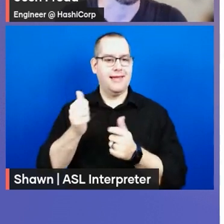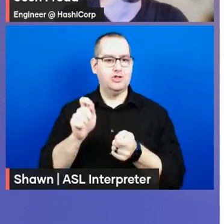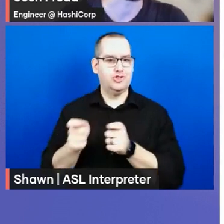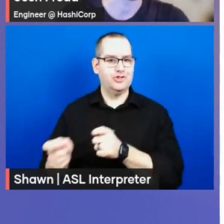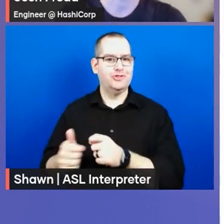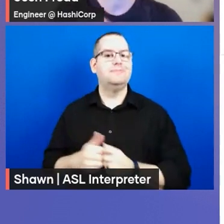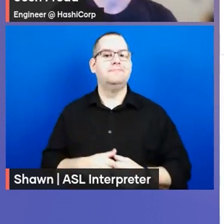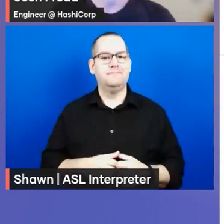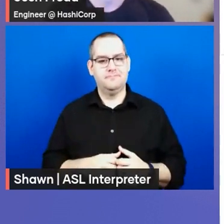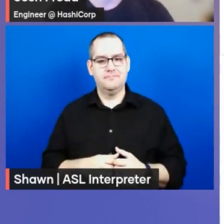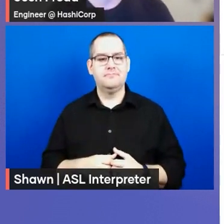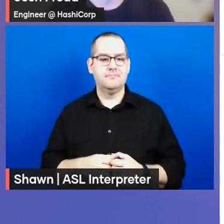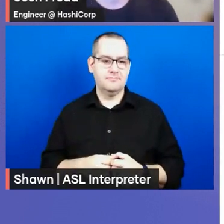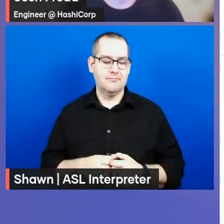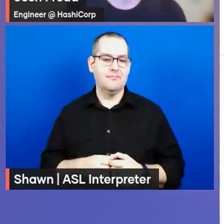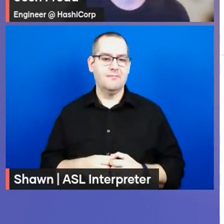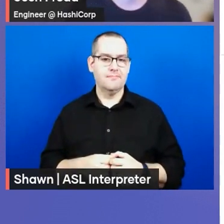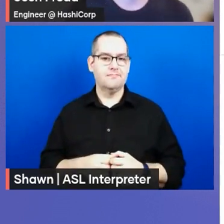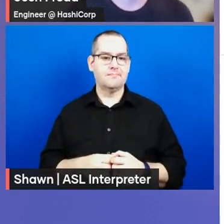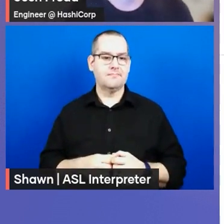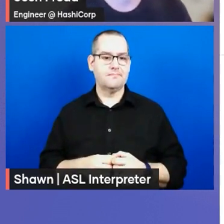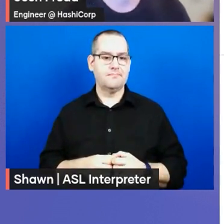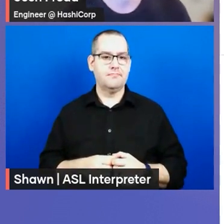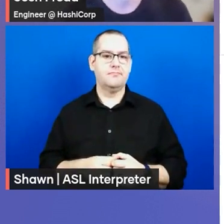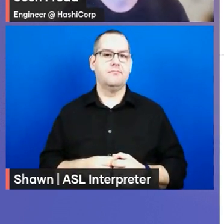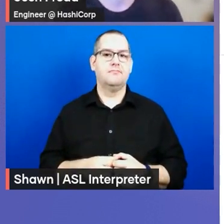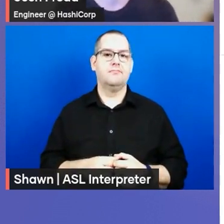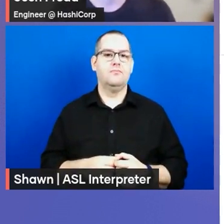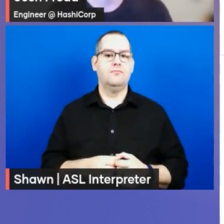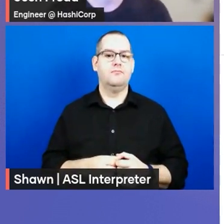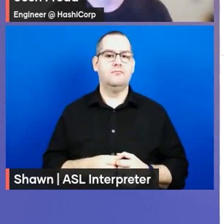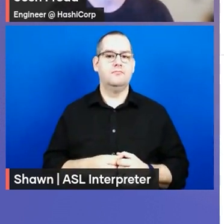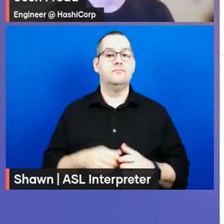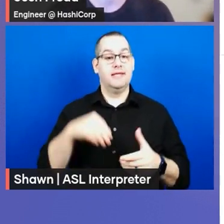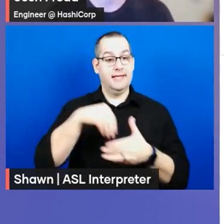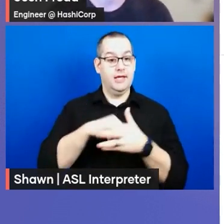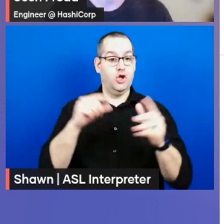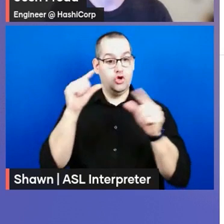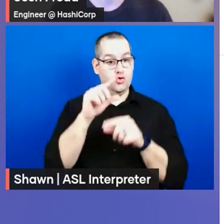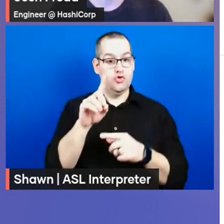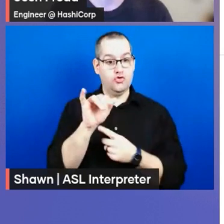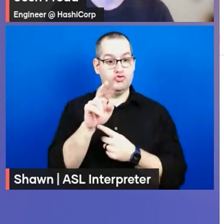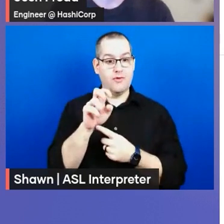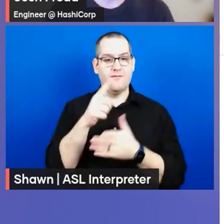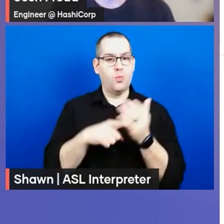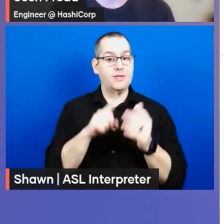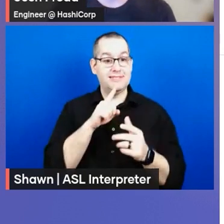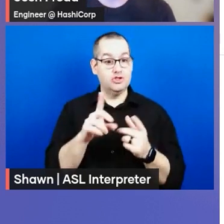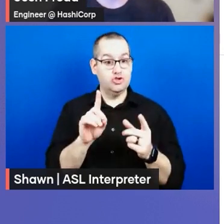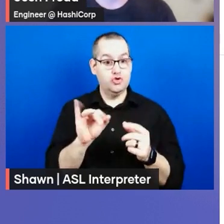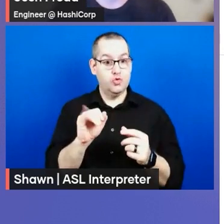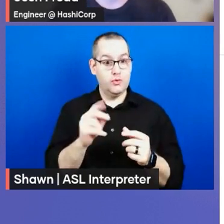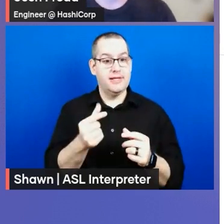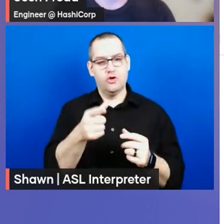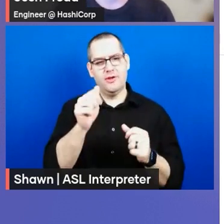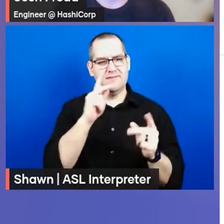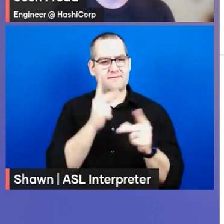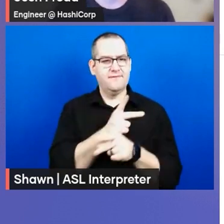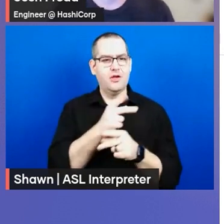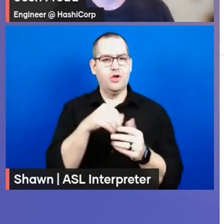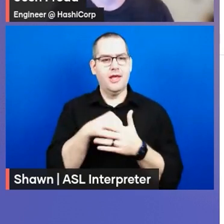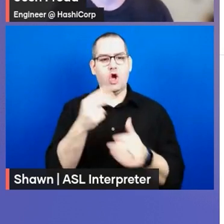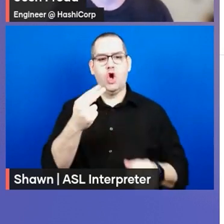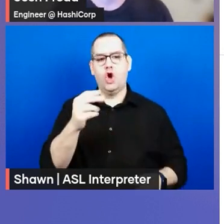And then, yeah, in the like underneath everything, so in Google Drive, what this is doing is that you configure this all in the